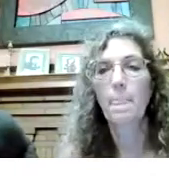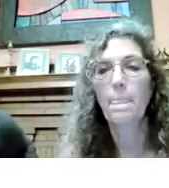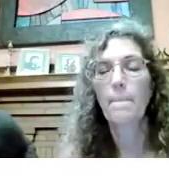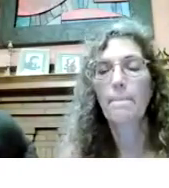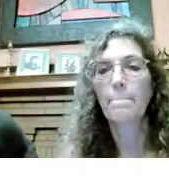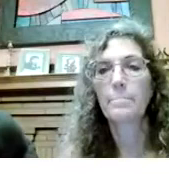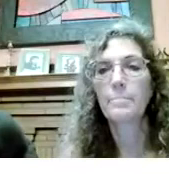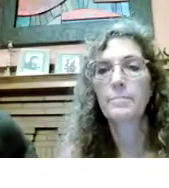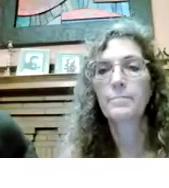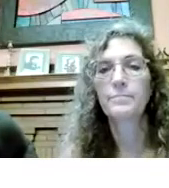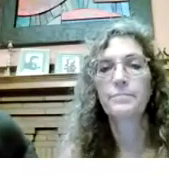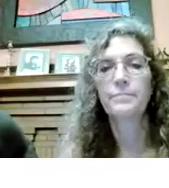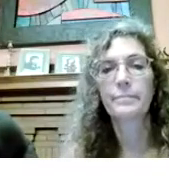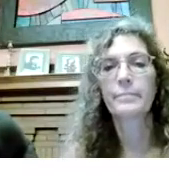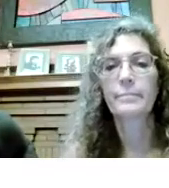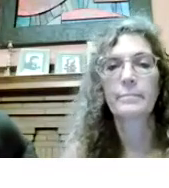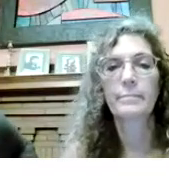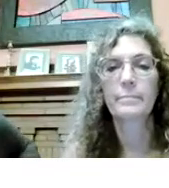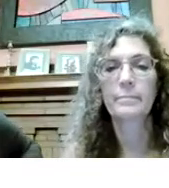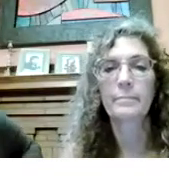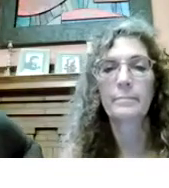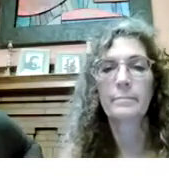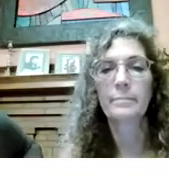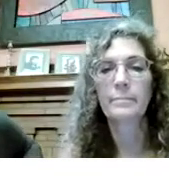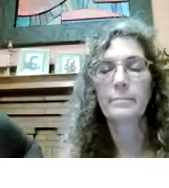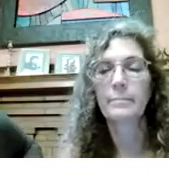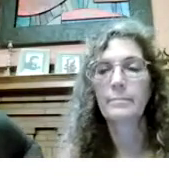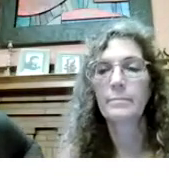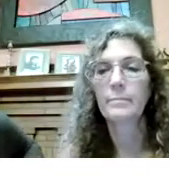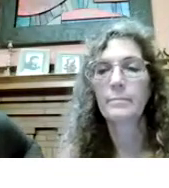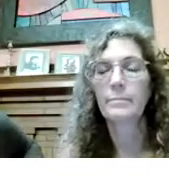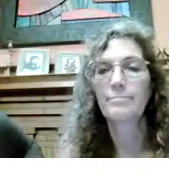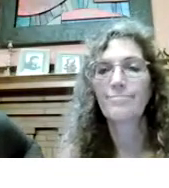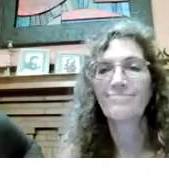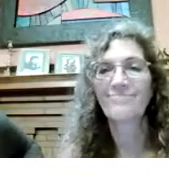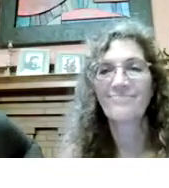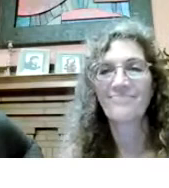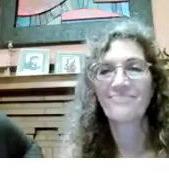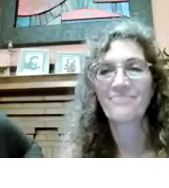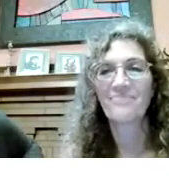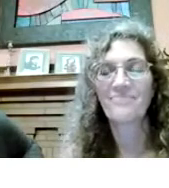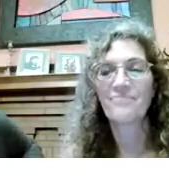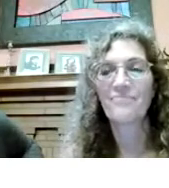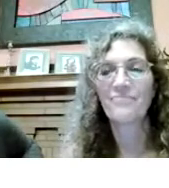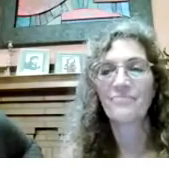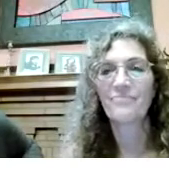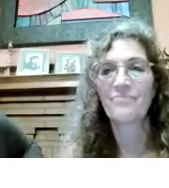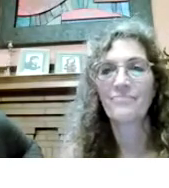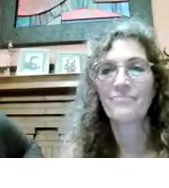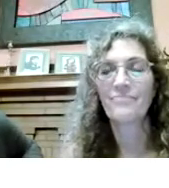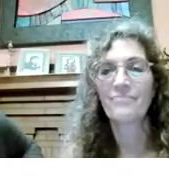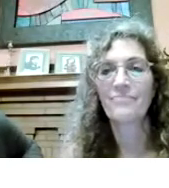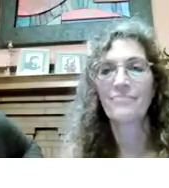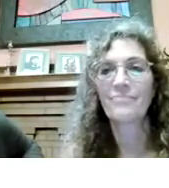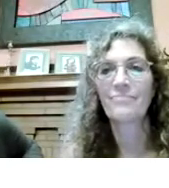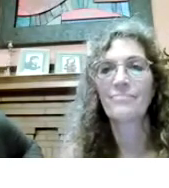Okay, that's really cool. Okay. Yeah. Thank you for your. Thank you very much. Sure. Yeah, thanks for your comment.